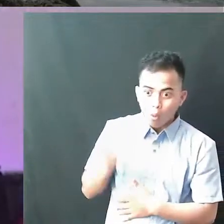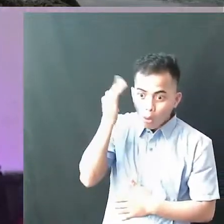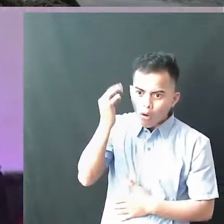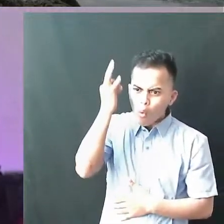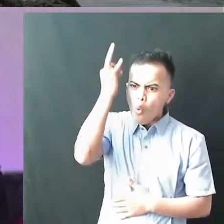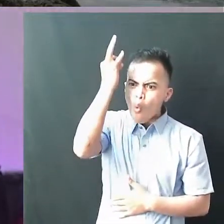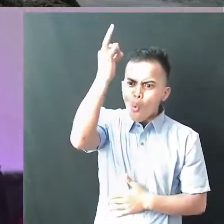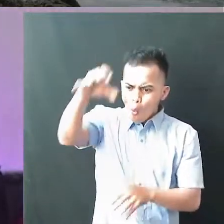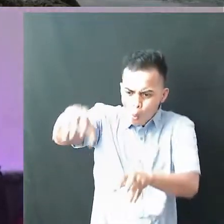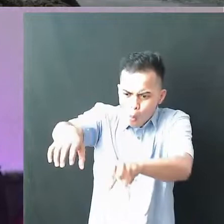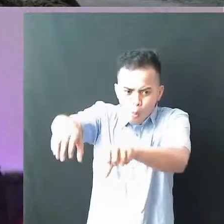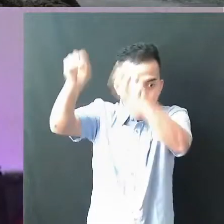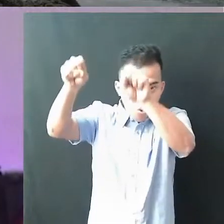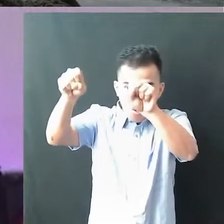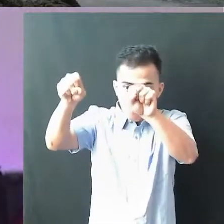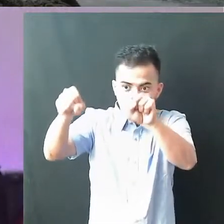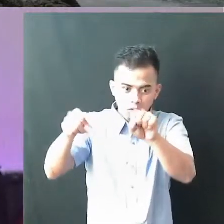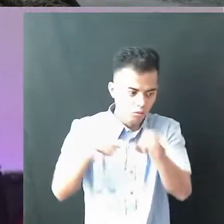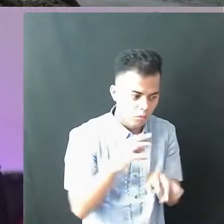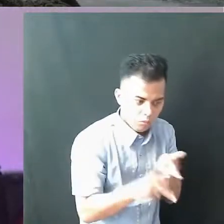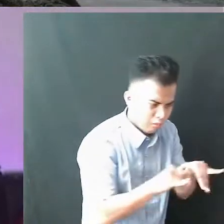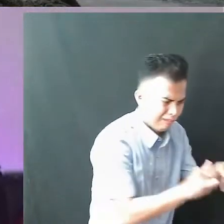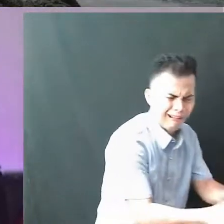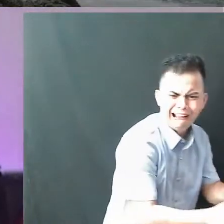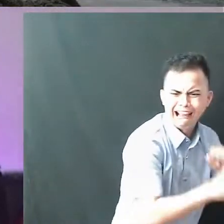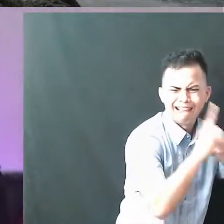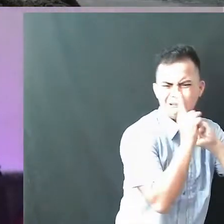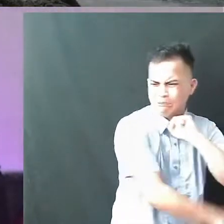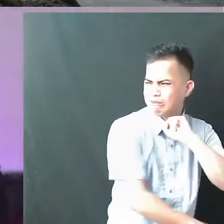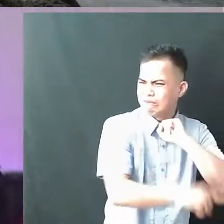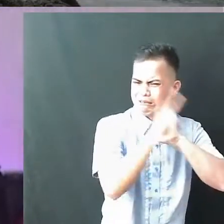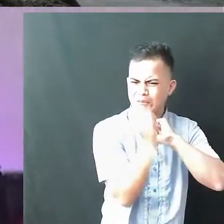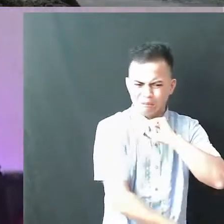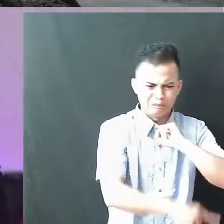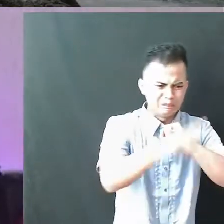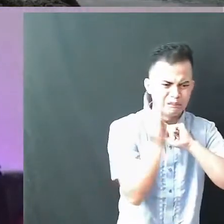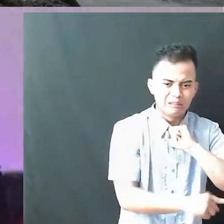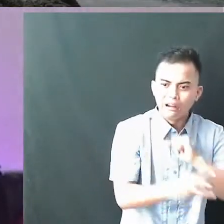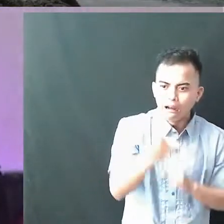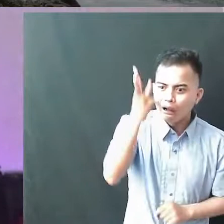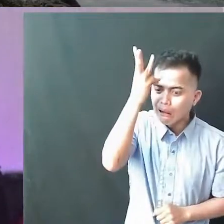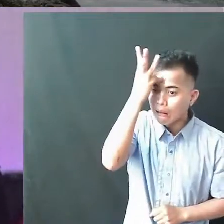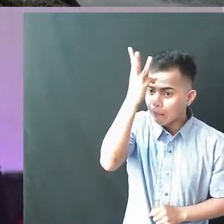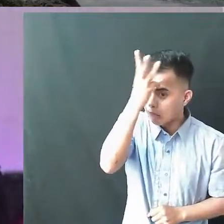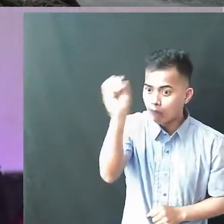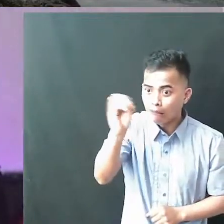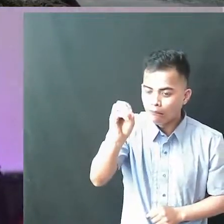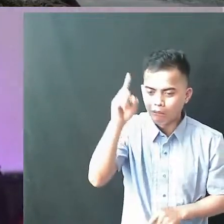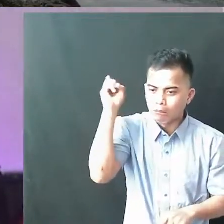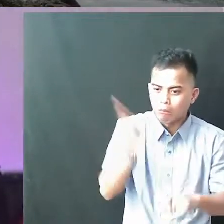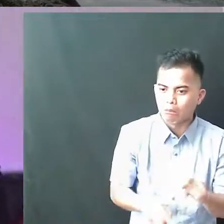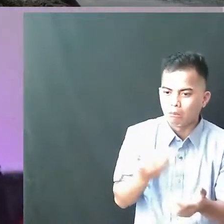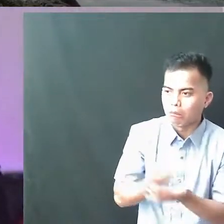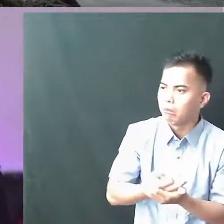the tribulation. If you don't have that mark, you can't buy and you can't sell. The devil owns